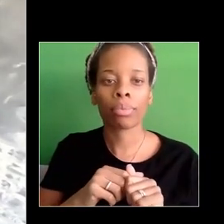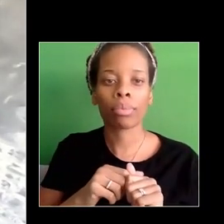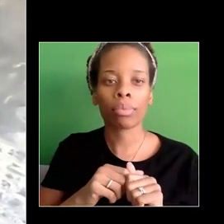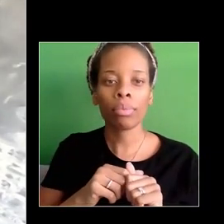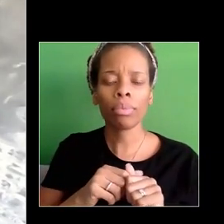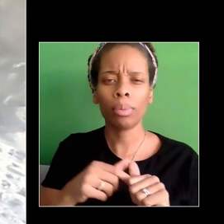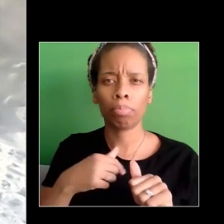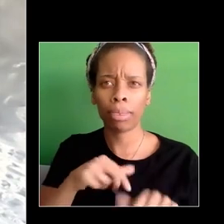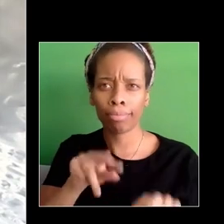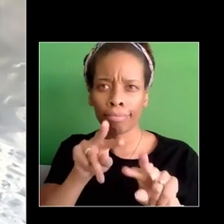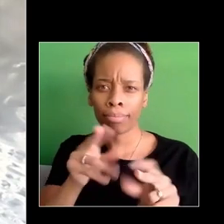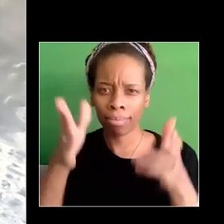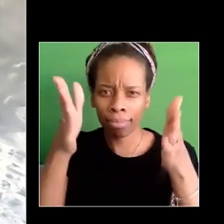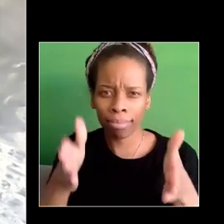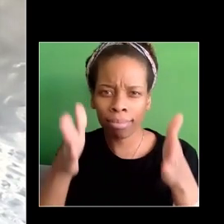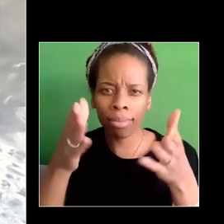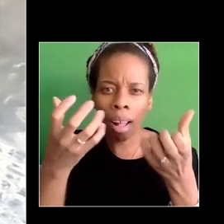what was there,